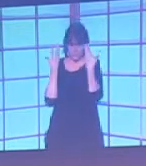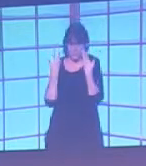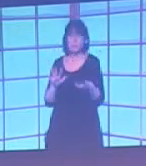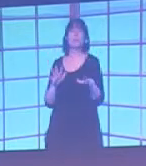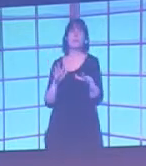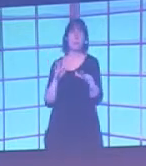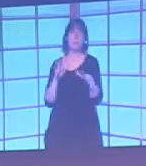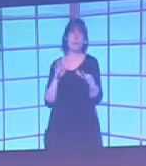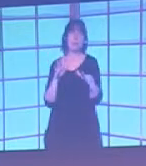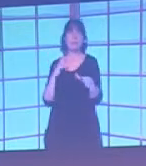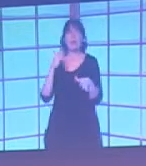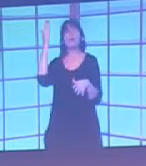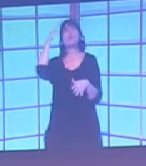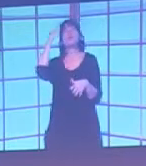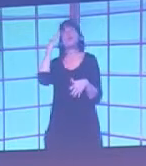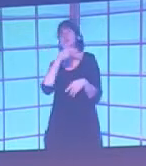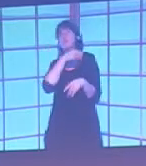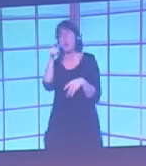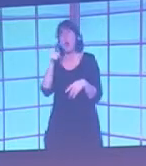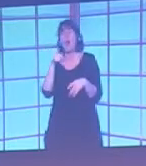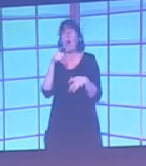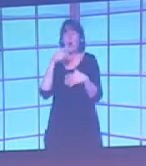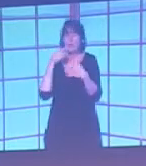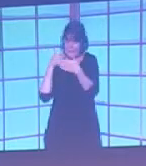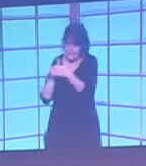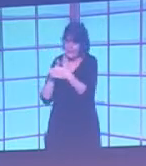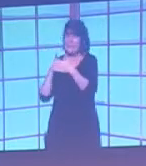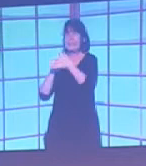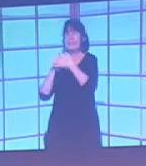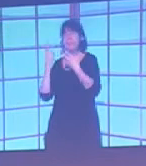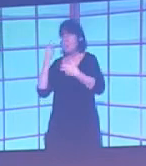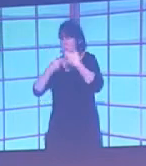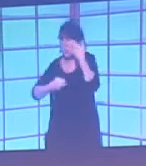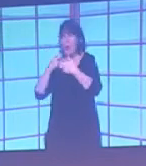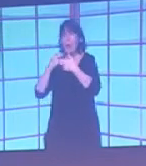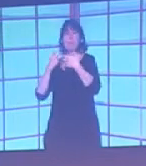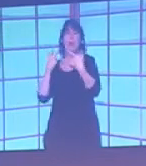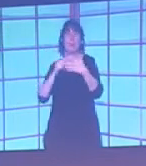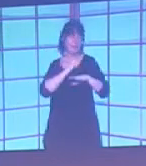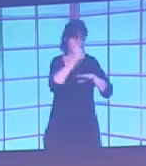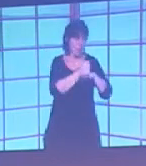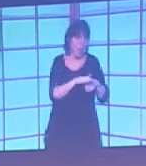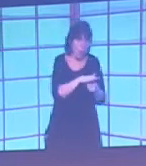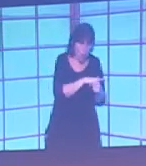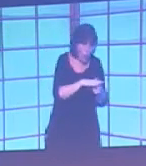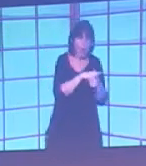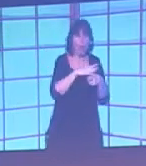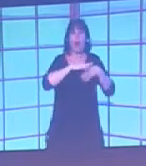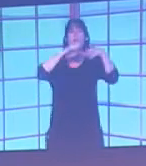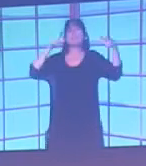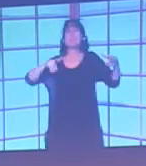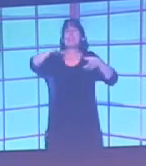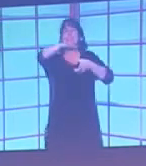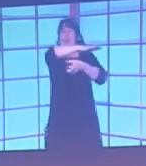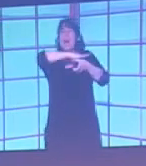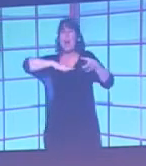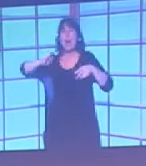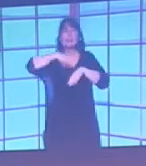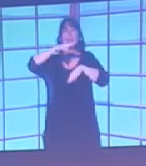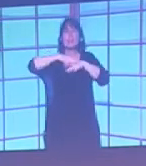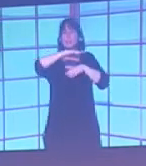challenges you face in trying to either set up at club level or trying to set up at national level, or indeed from any of the clubs